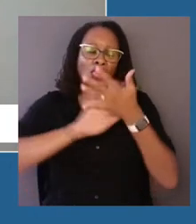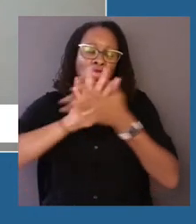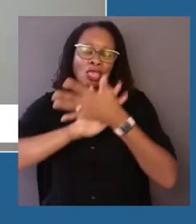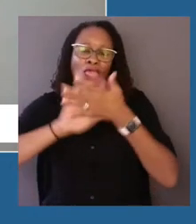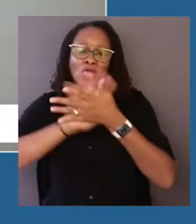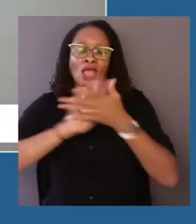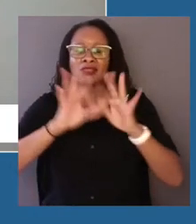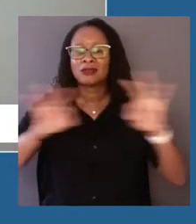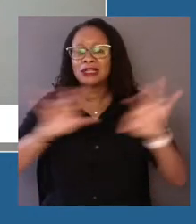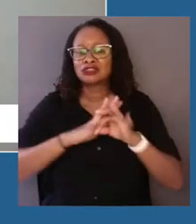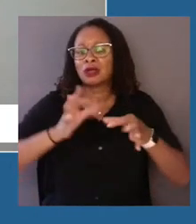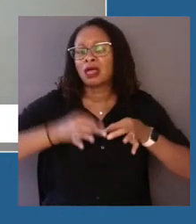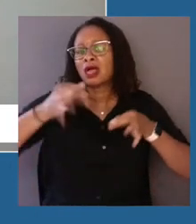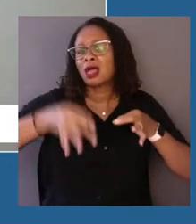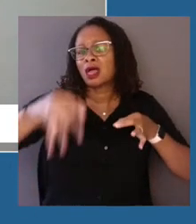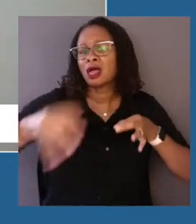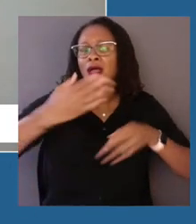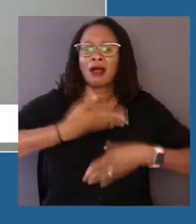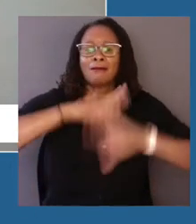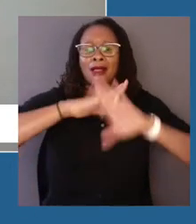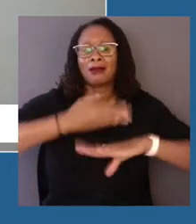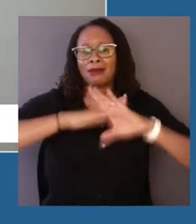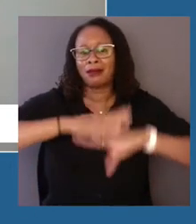and block climate action.